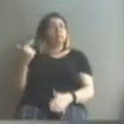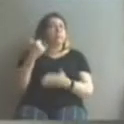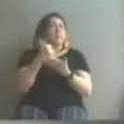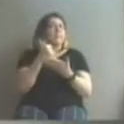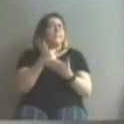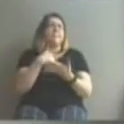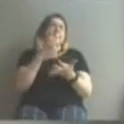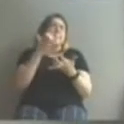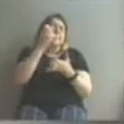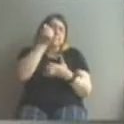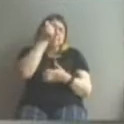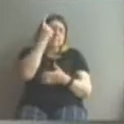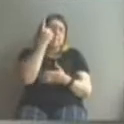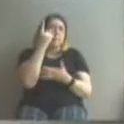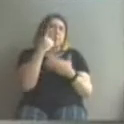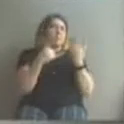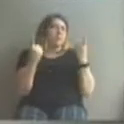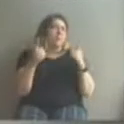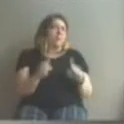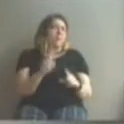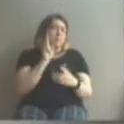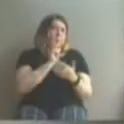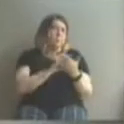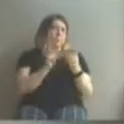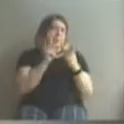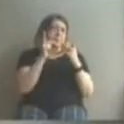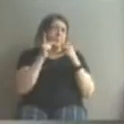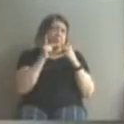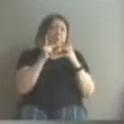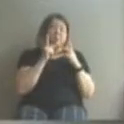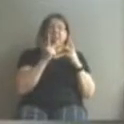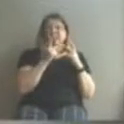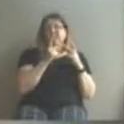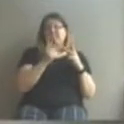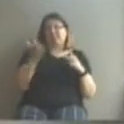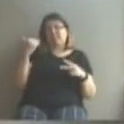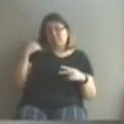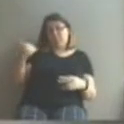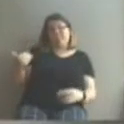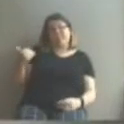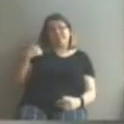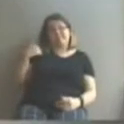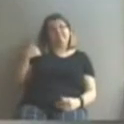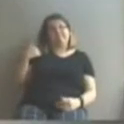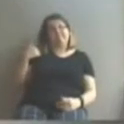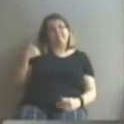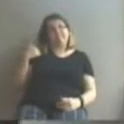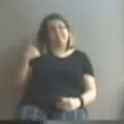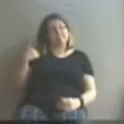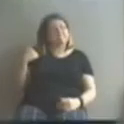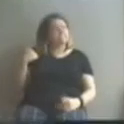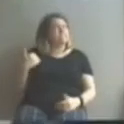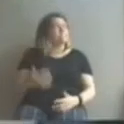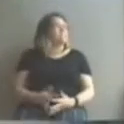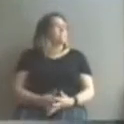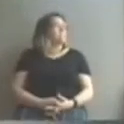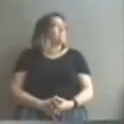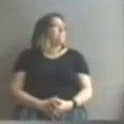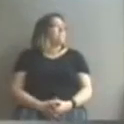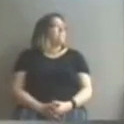like to understand what happened to the clerk position, because there was one there for a number of years. Thank you. All